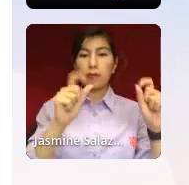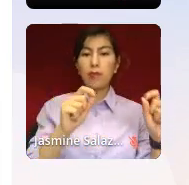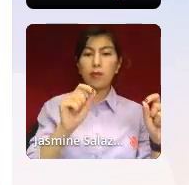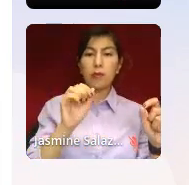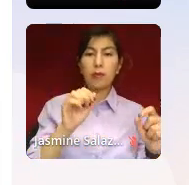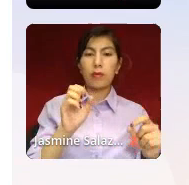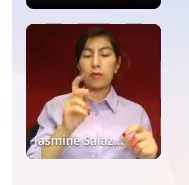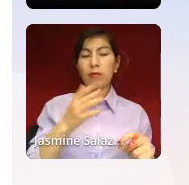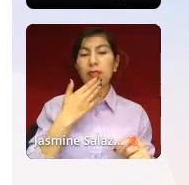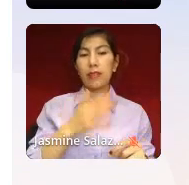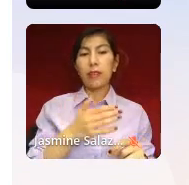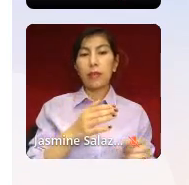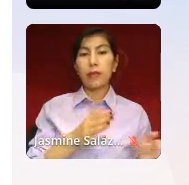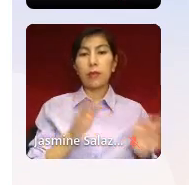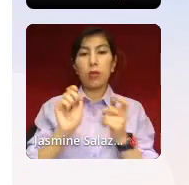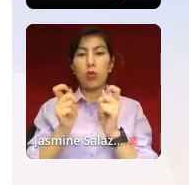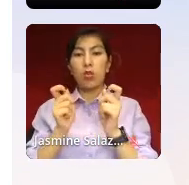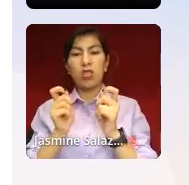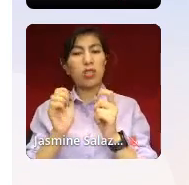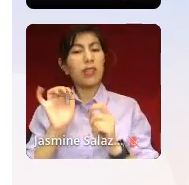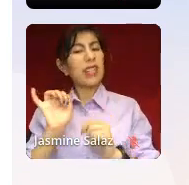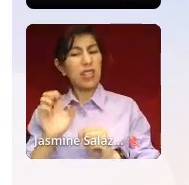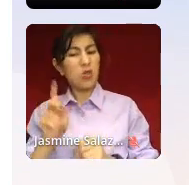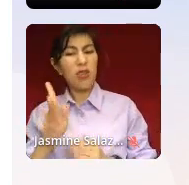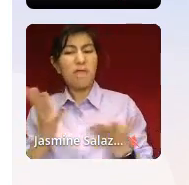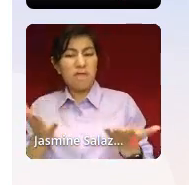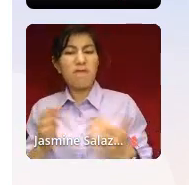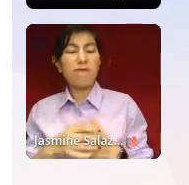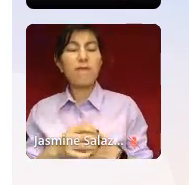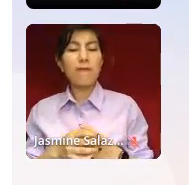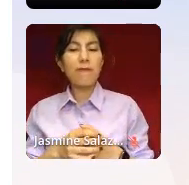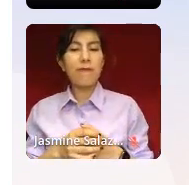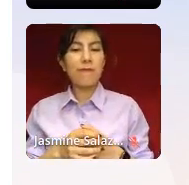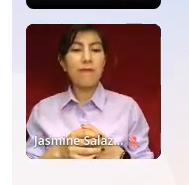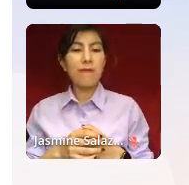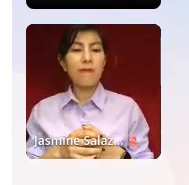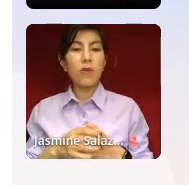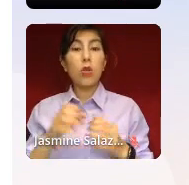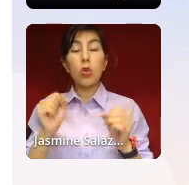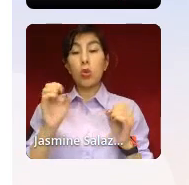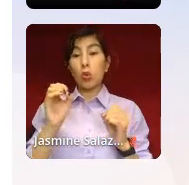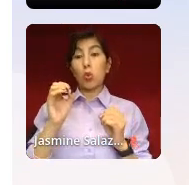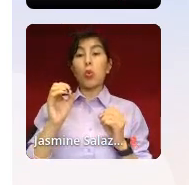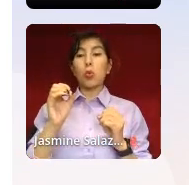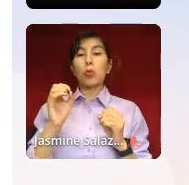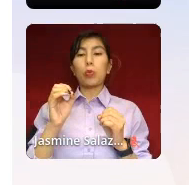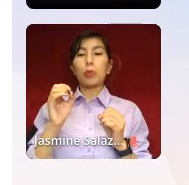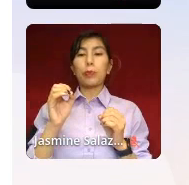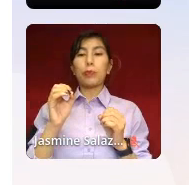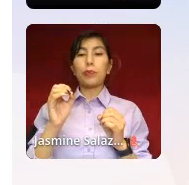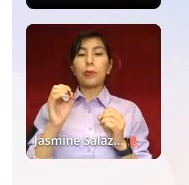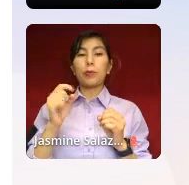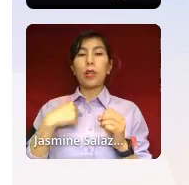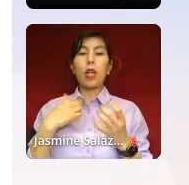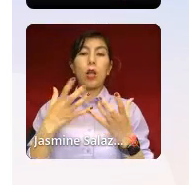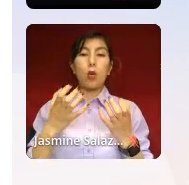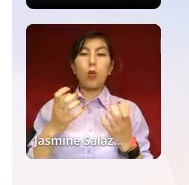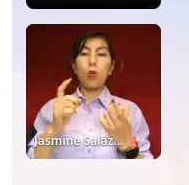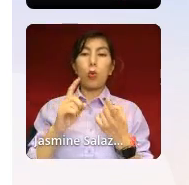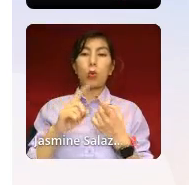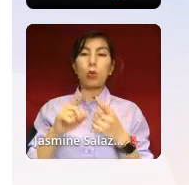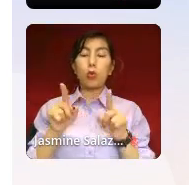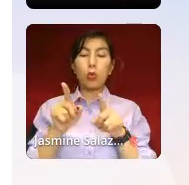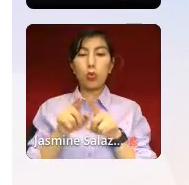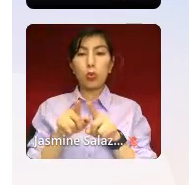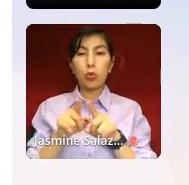All righty, readjusting. That's okay. All right, so I want to